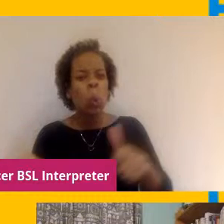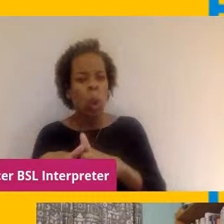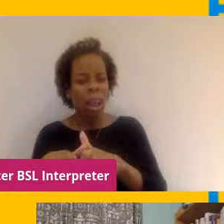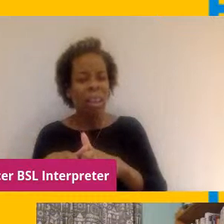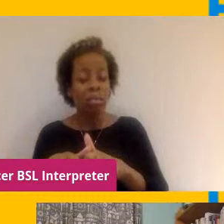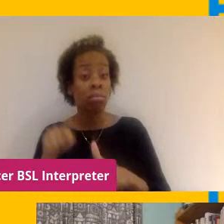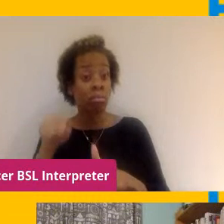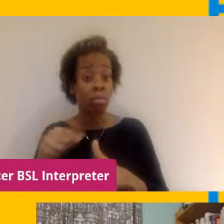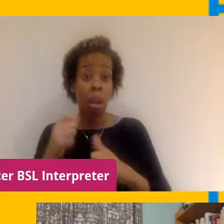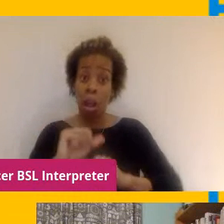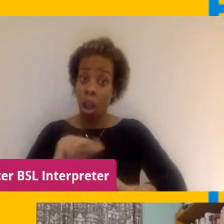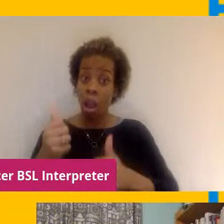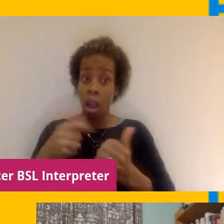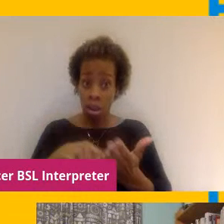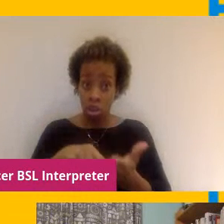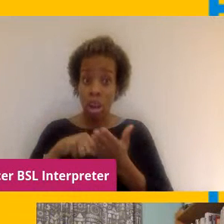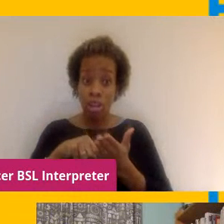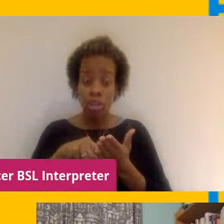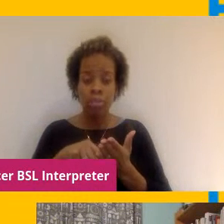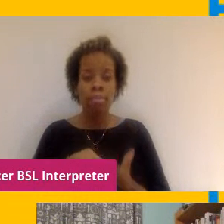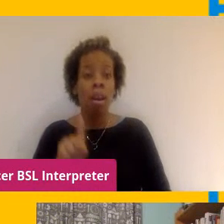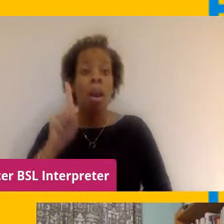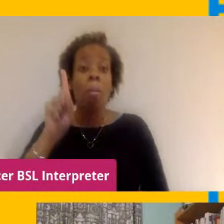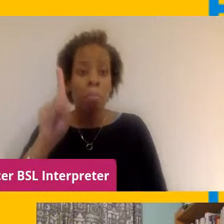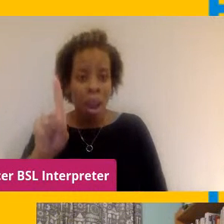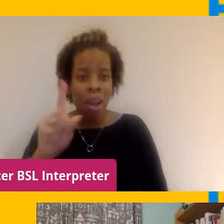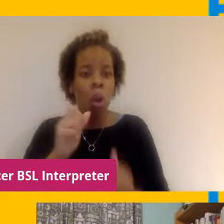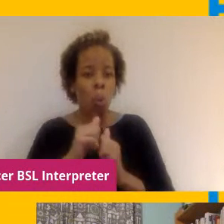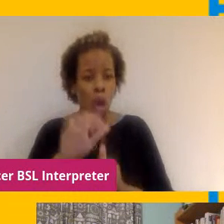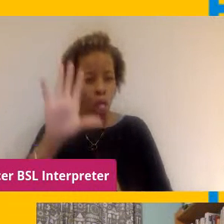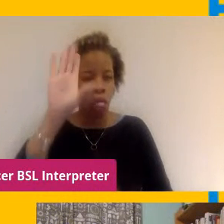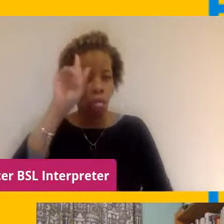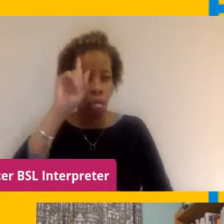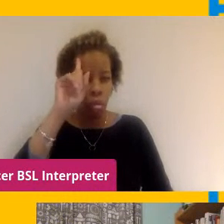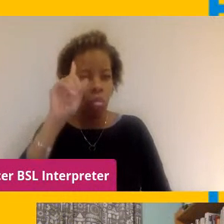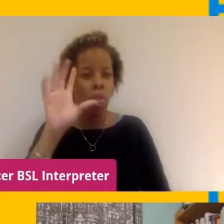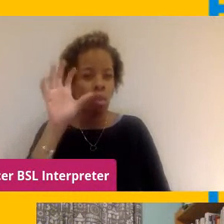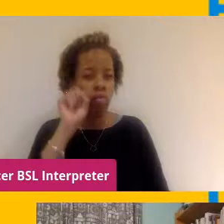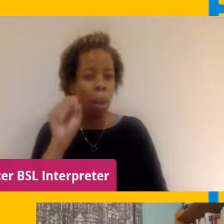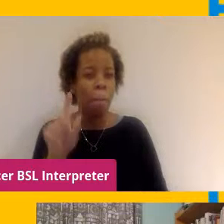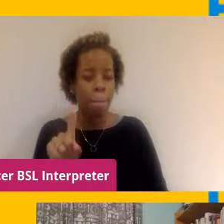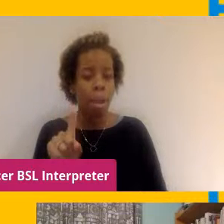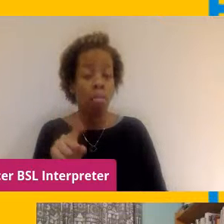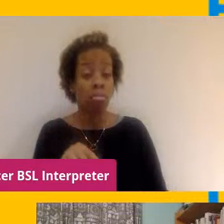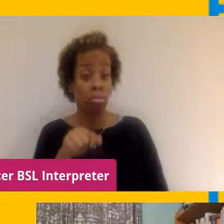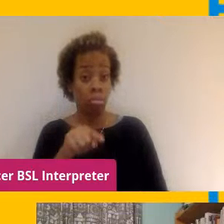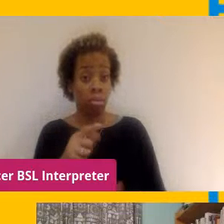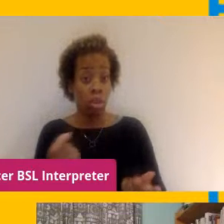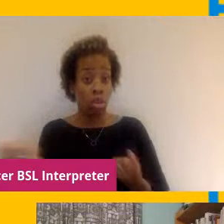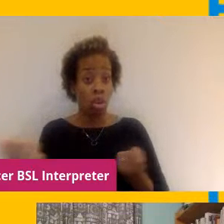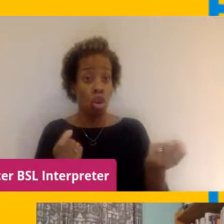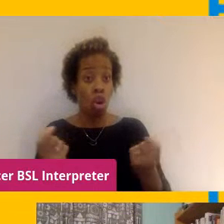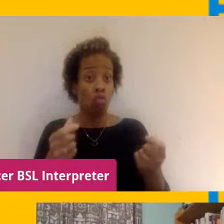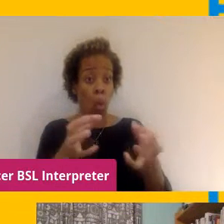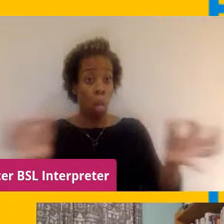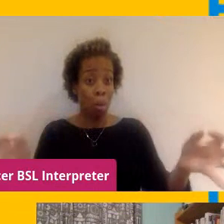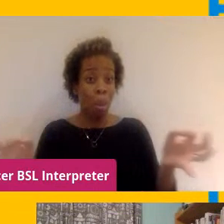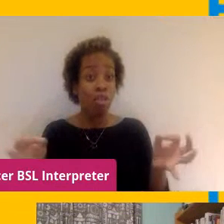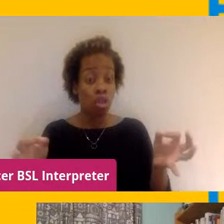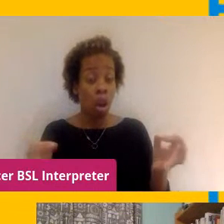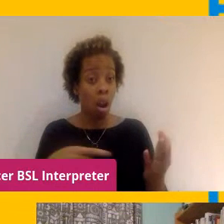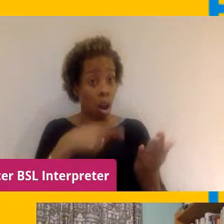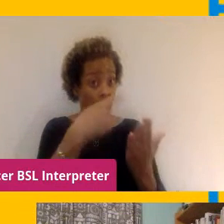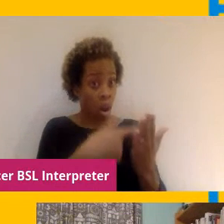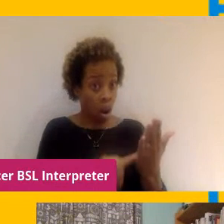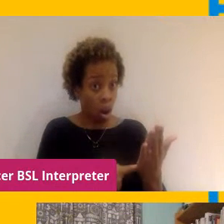good suggestions. Now, I would caution that whatever, you know, control measures are within these good practice documents, you